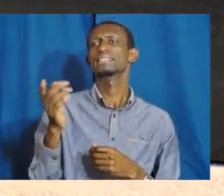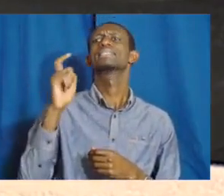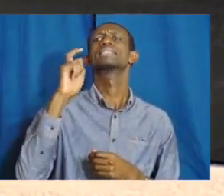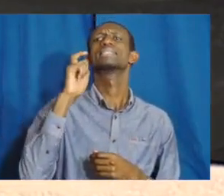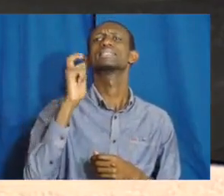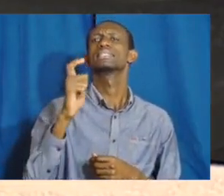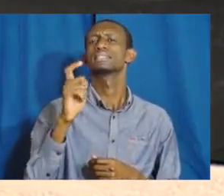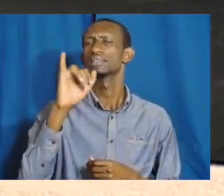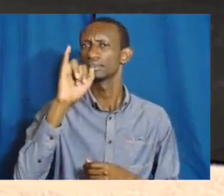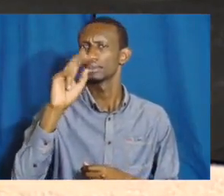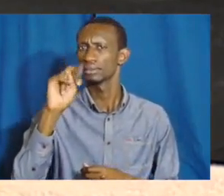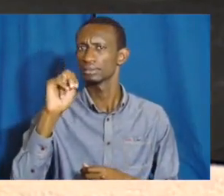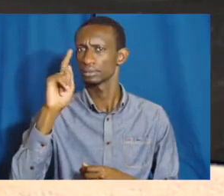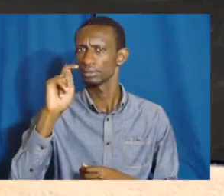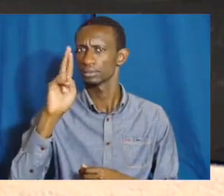x-intercept.